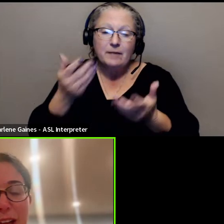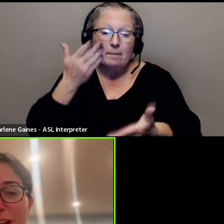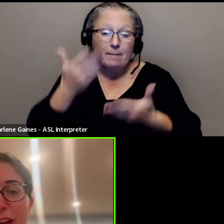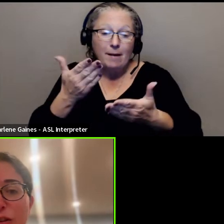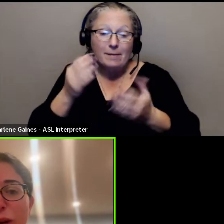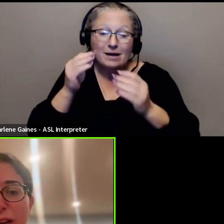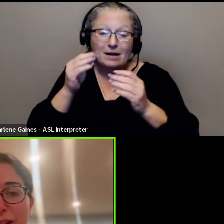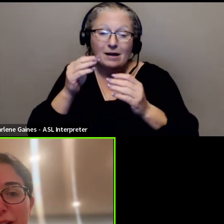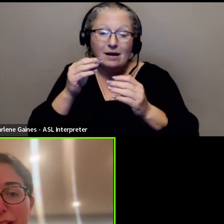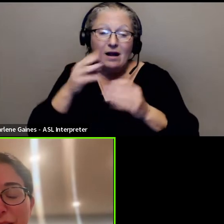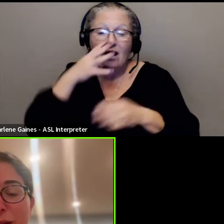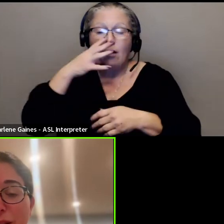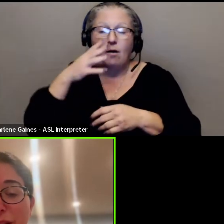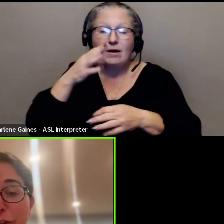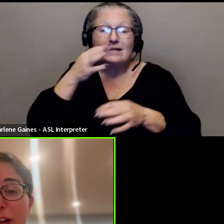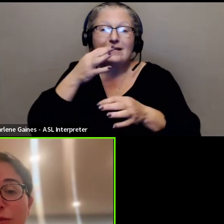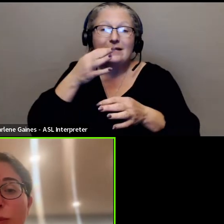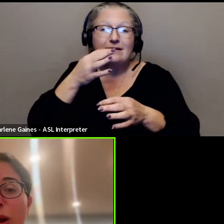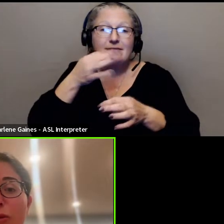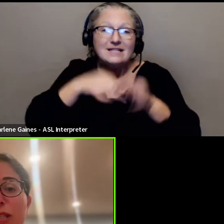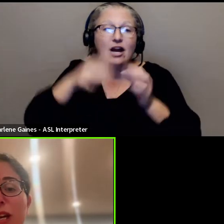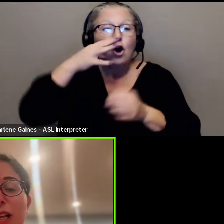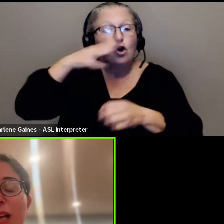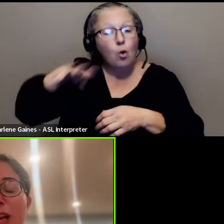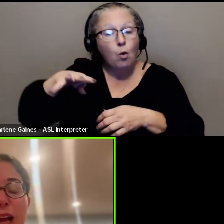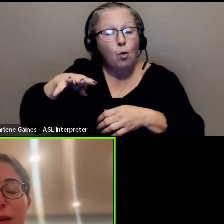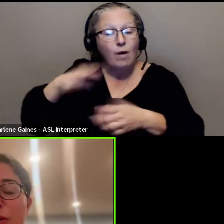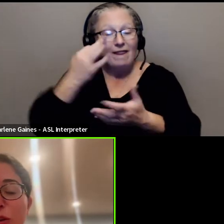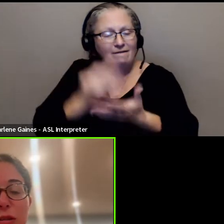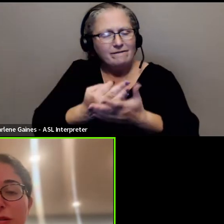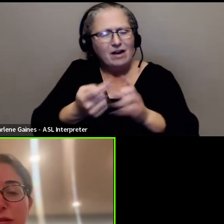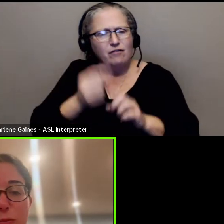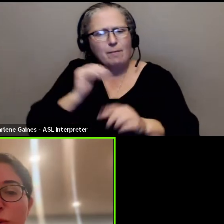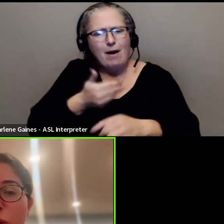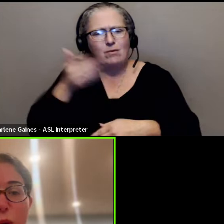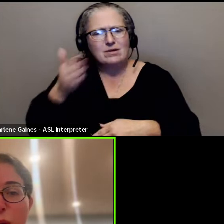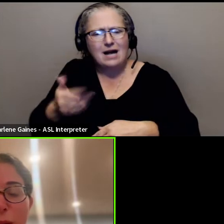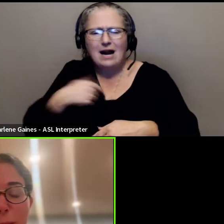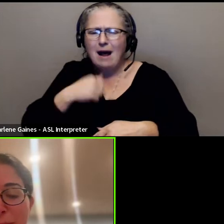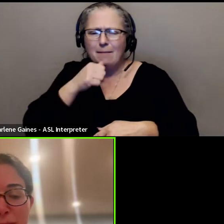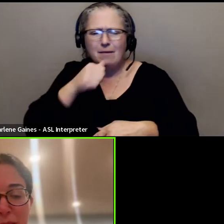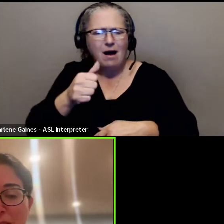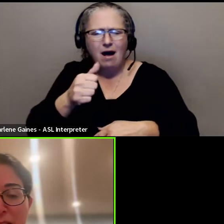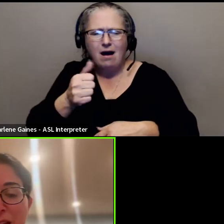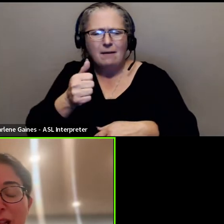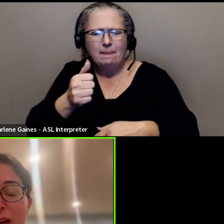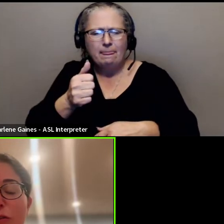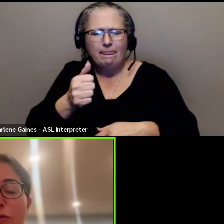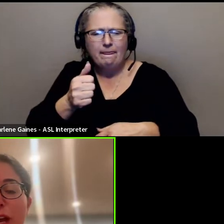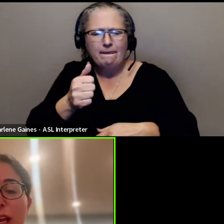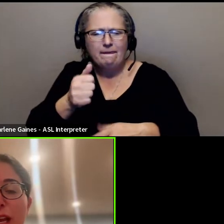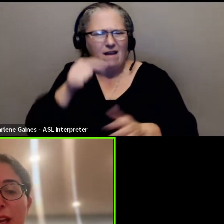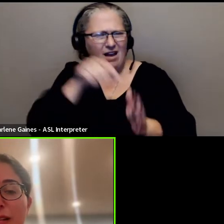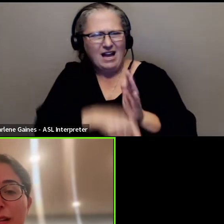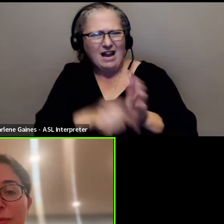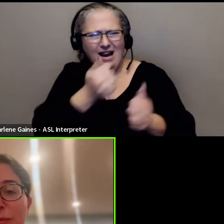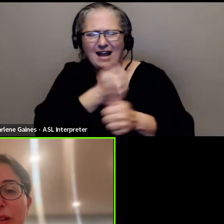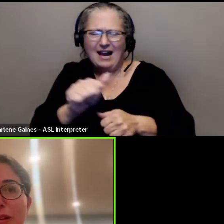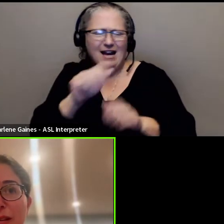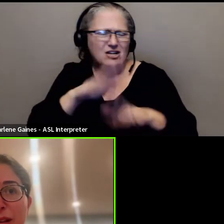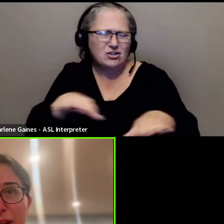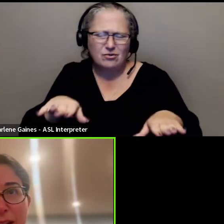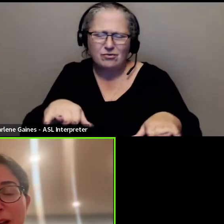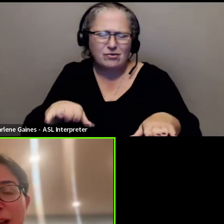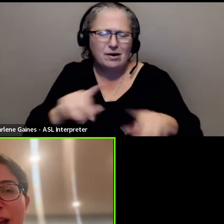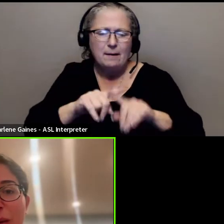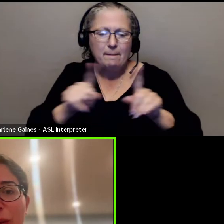teaching and ignoring the facts from our side. I'm not pro killing of any kids,